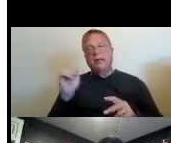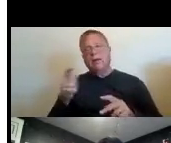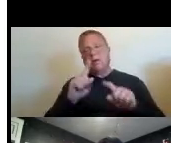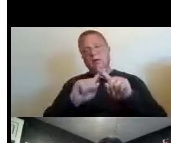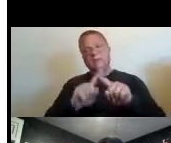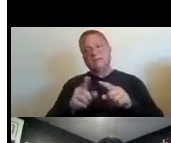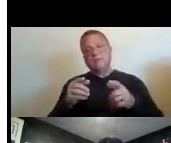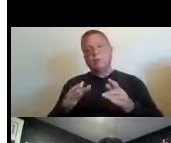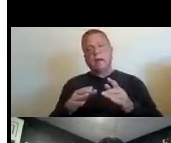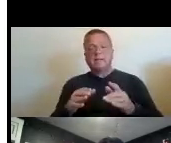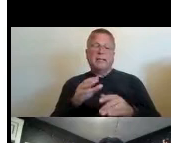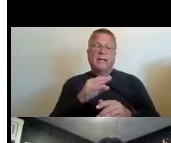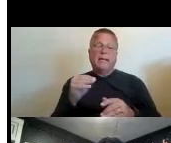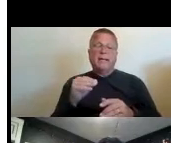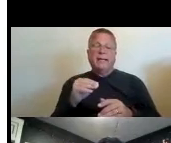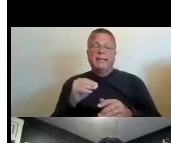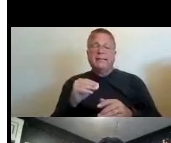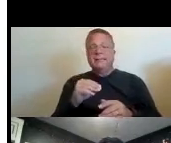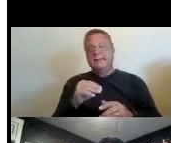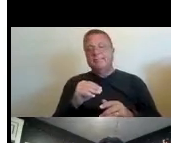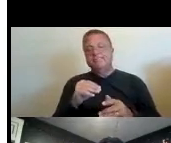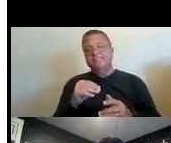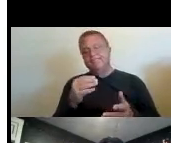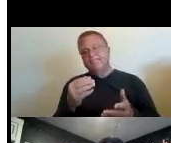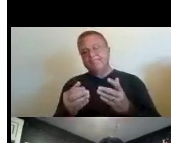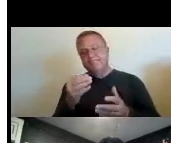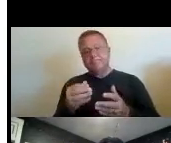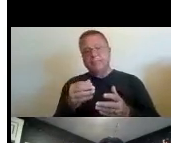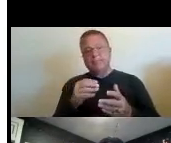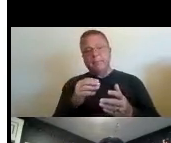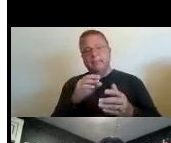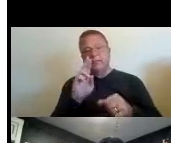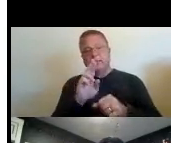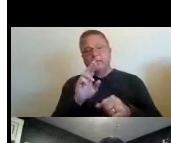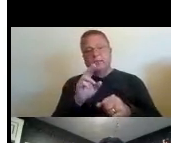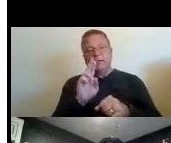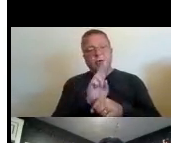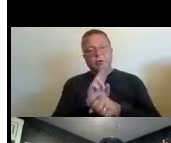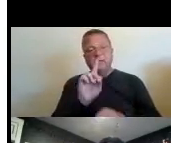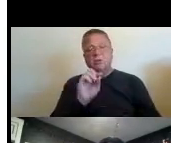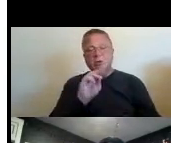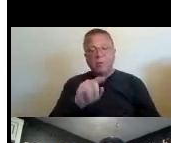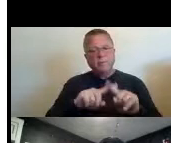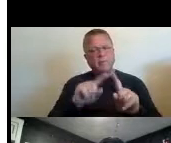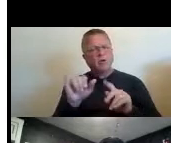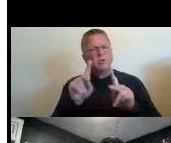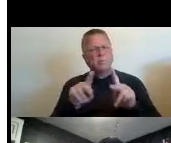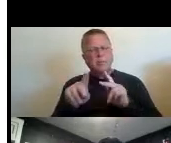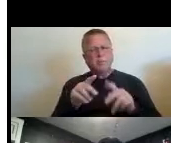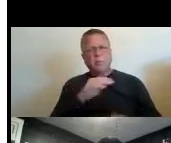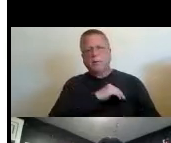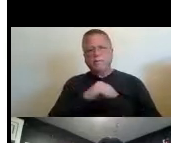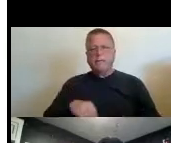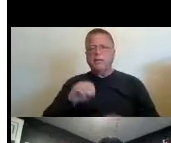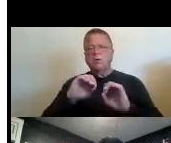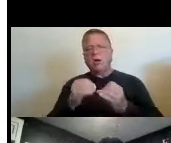means, as well as leveraging not only members of the Department of Mobility and Infrastructure, but also folks in our mayor's office, our Office of Community